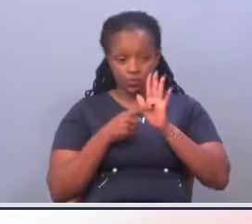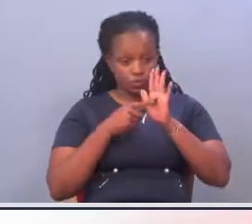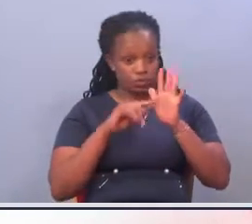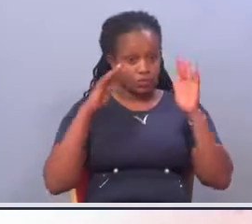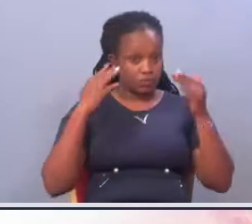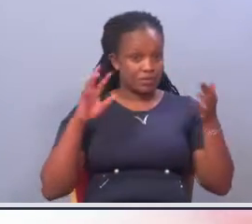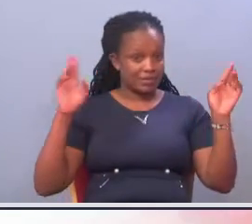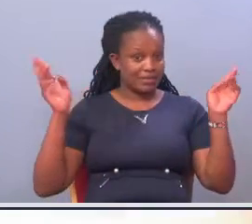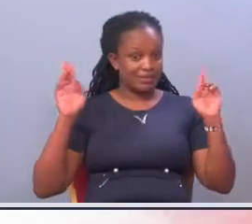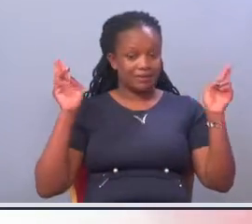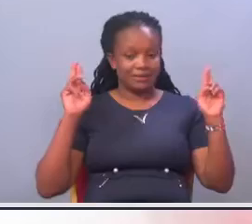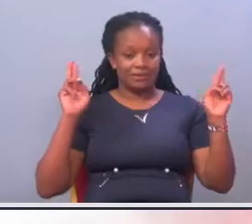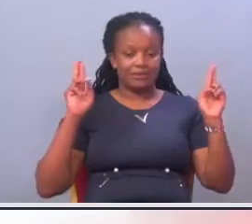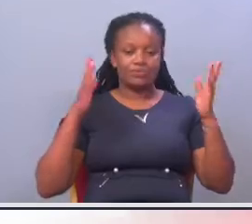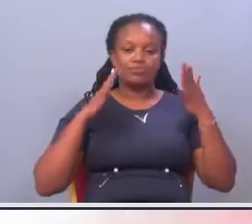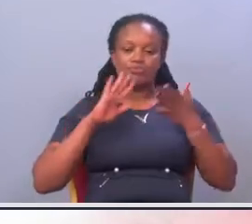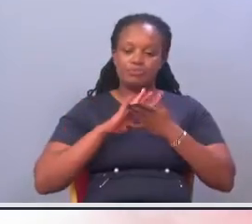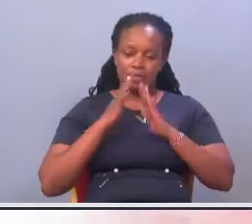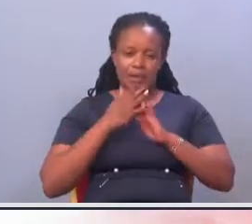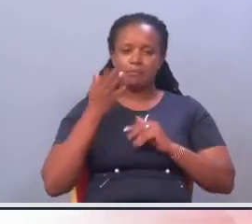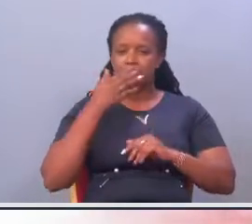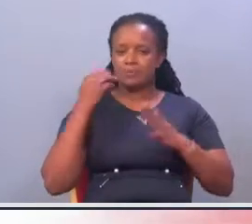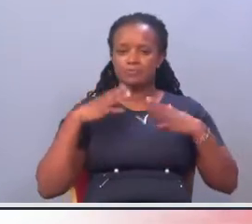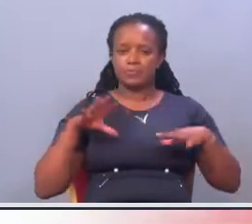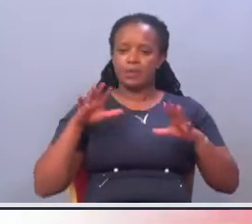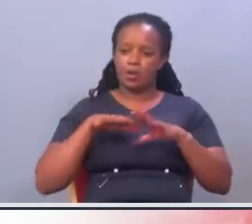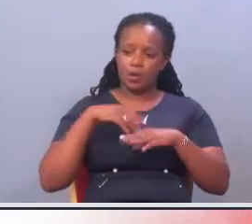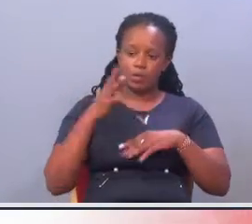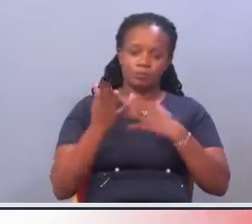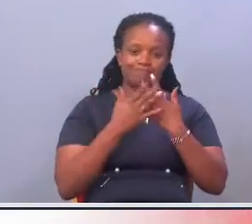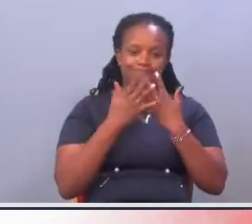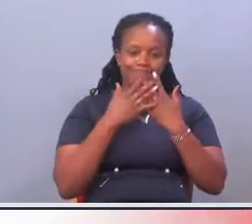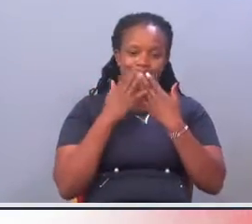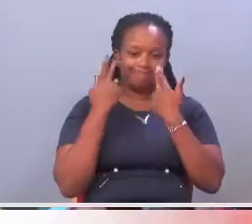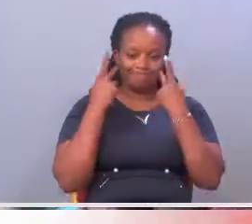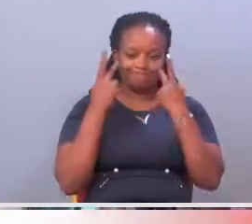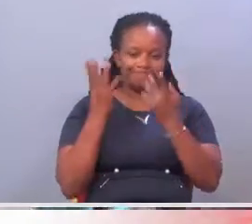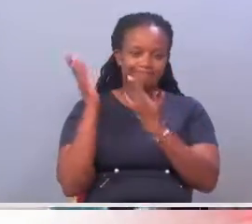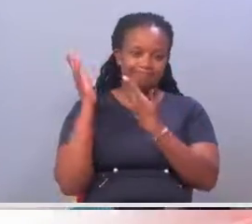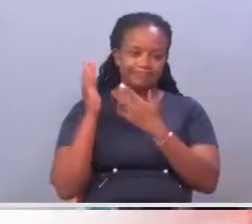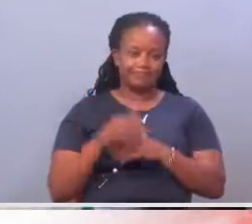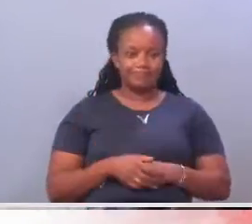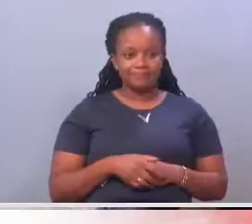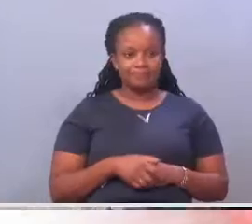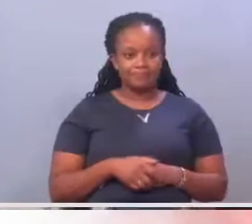and willing to become integrated outside the walls of the prison. And in Kilemi, in our reports.